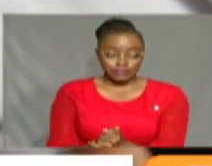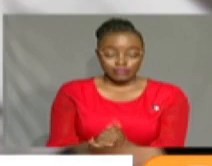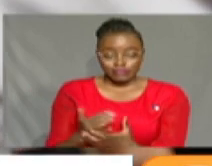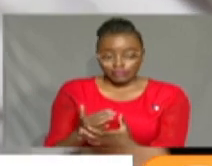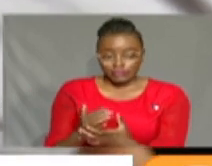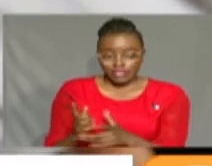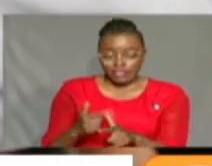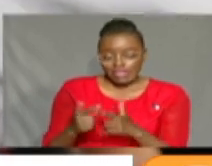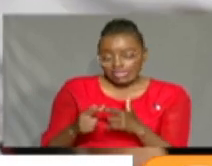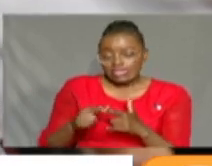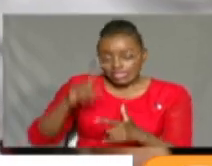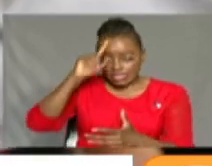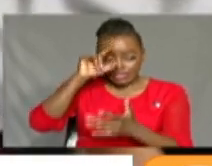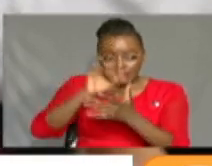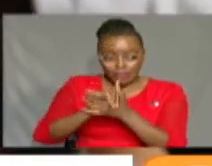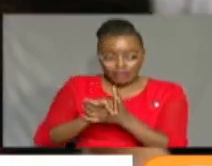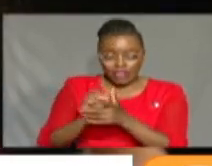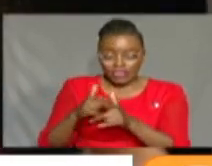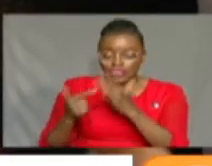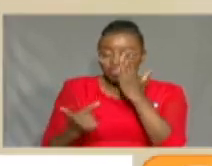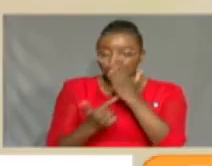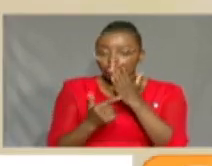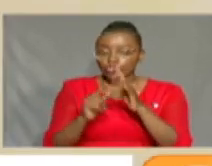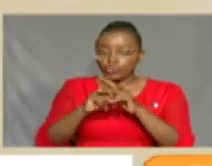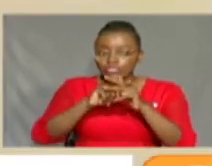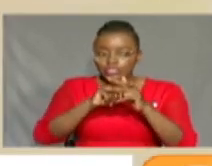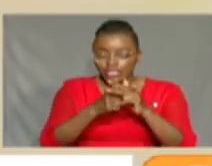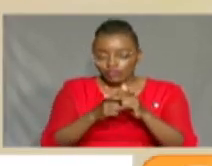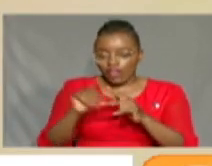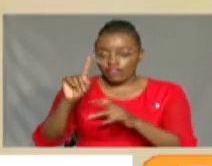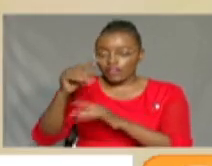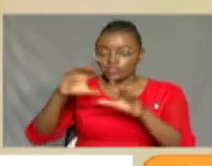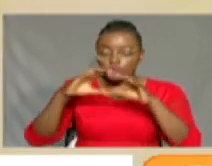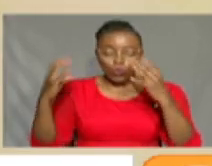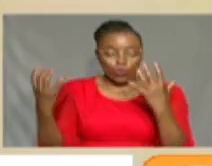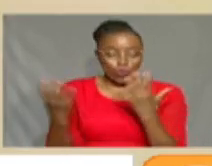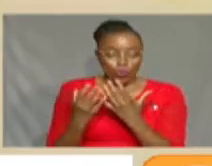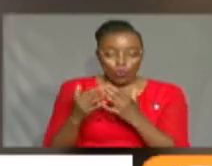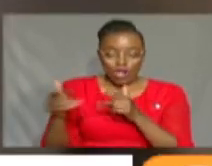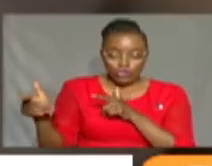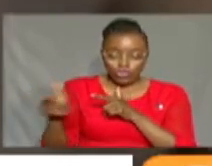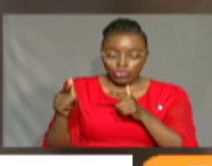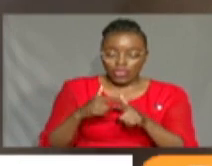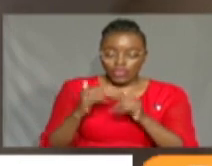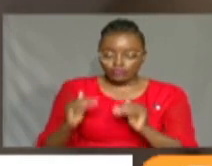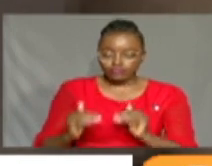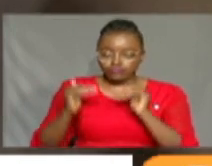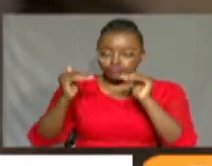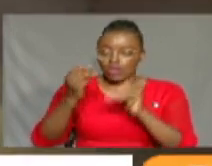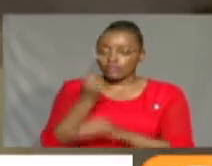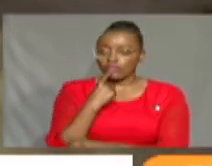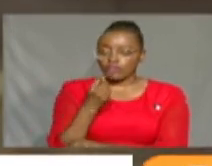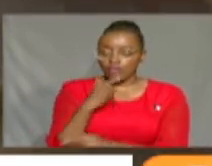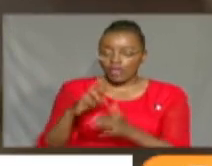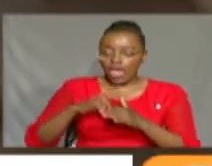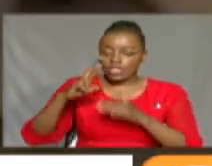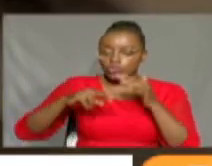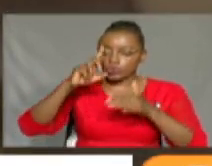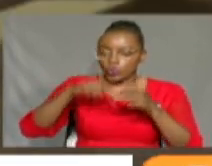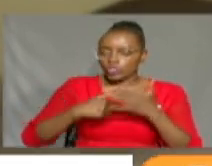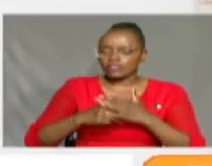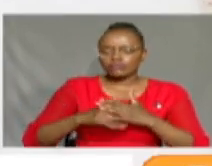It is arguably believed that the technology began after the First World War, before advancement in medicine, and the results